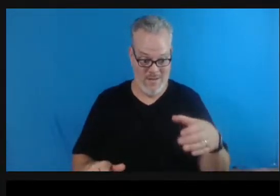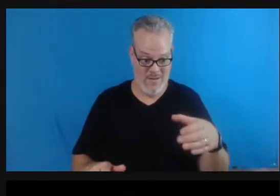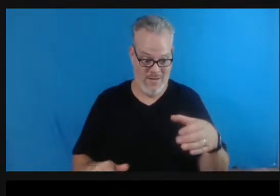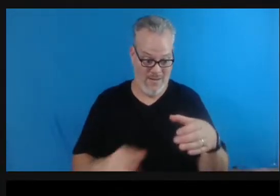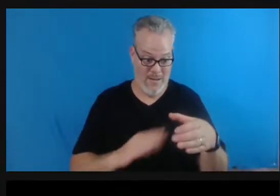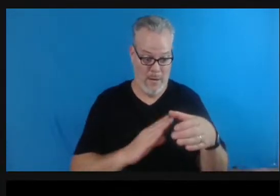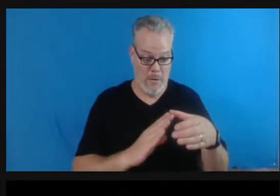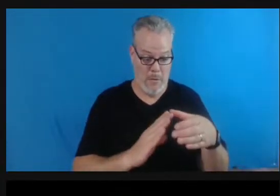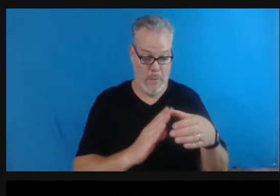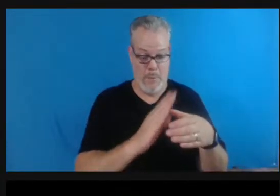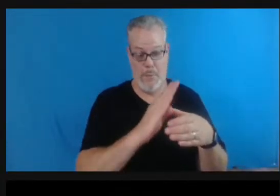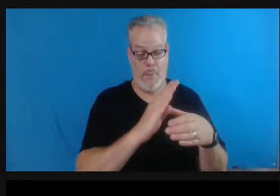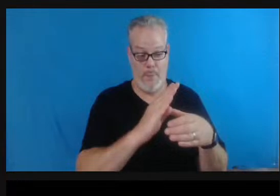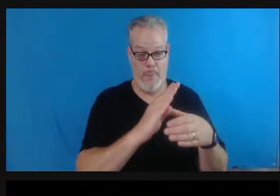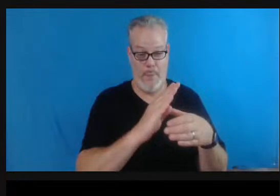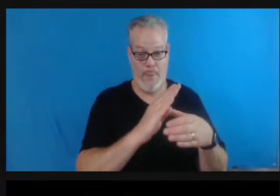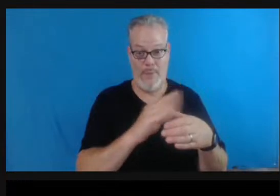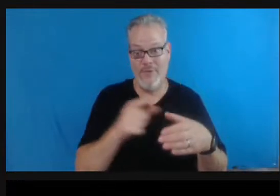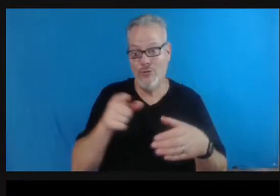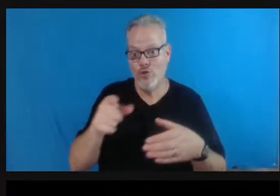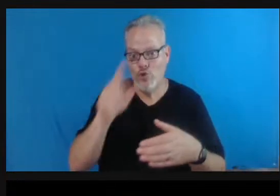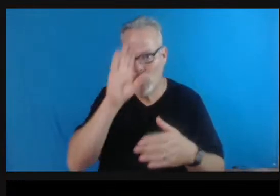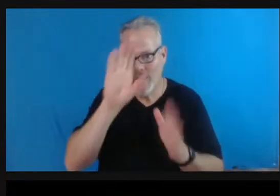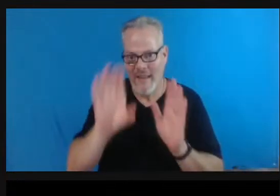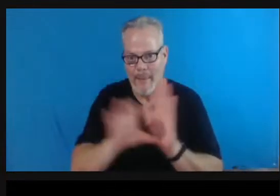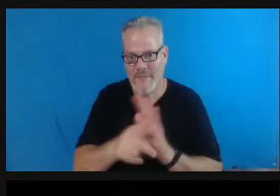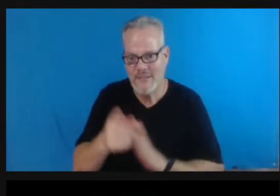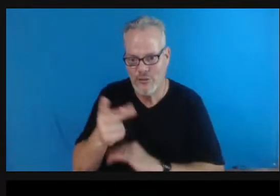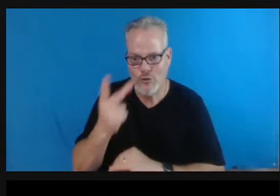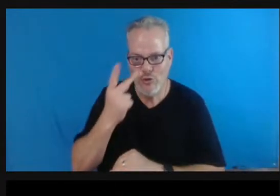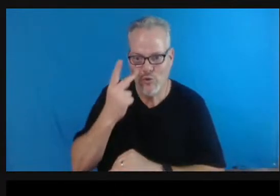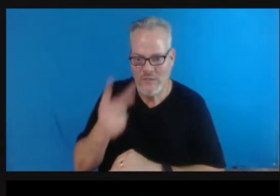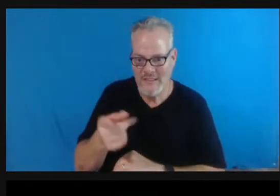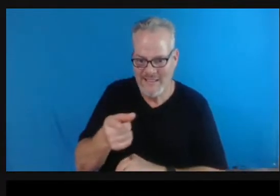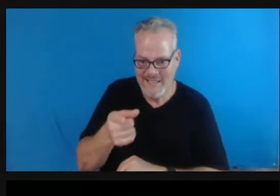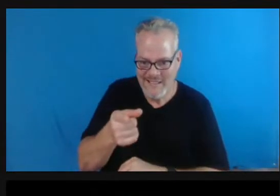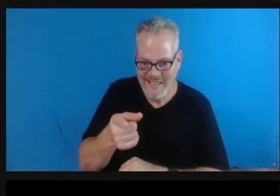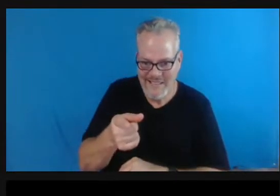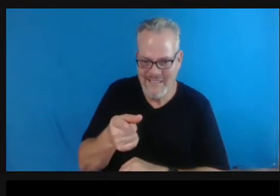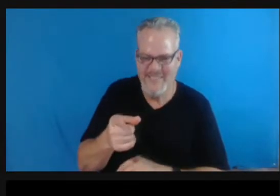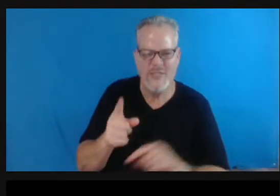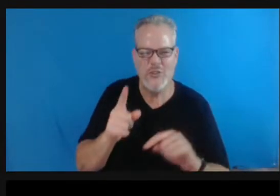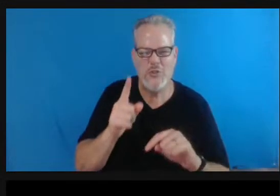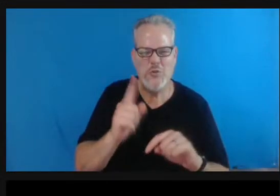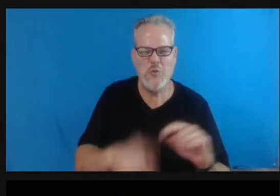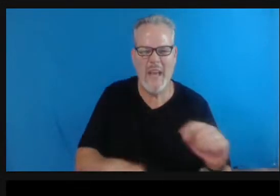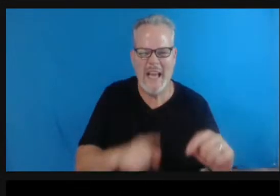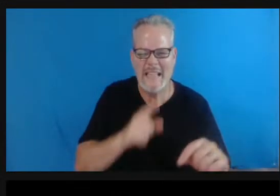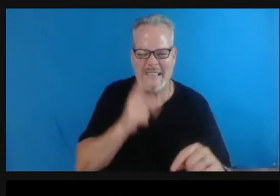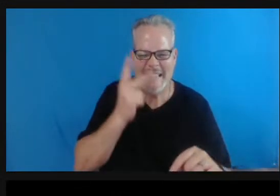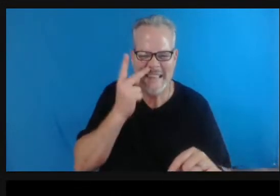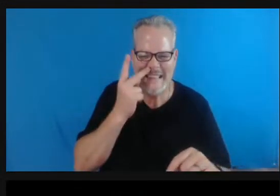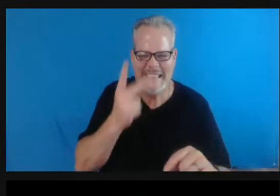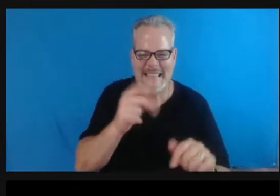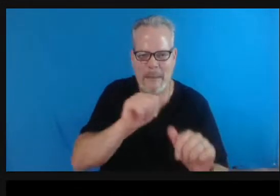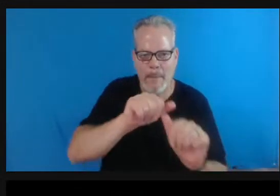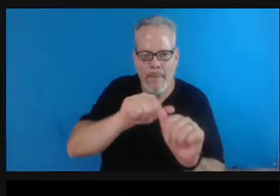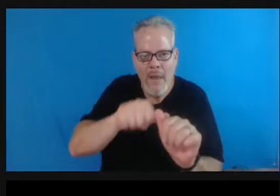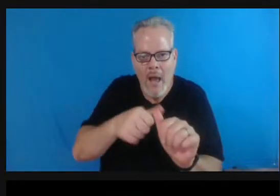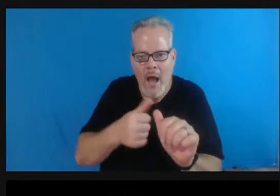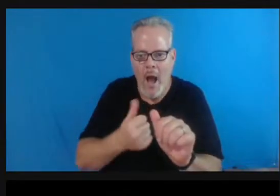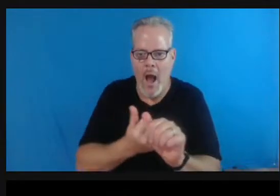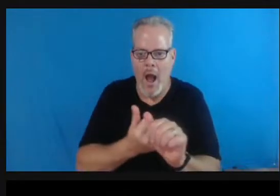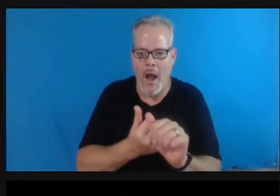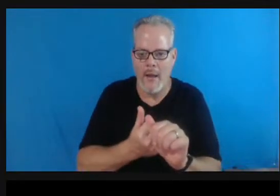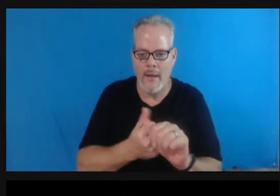right? So like in these images in here, somewhere down, you can't really see behind here, but I'd put the base of somewhere in